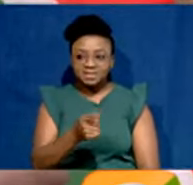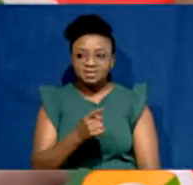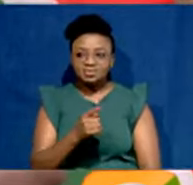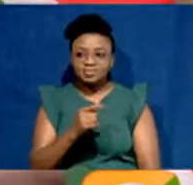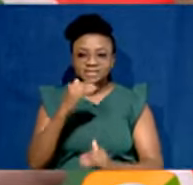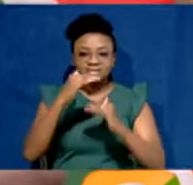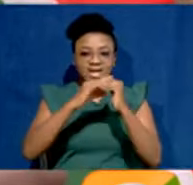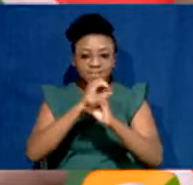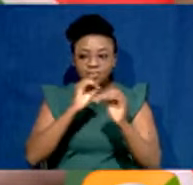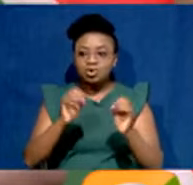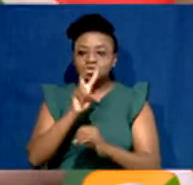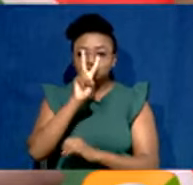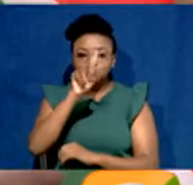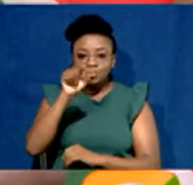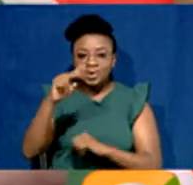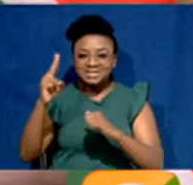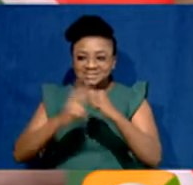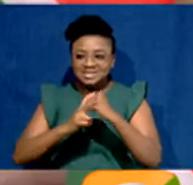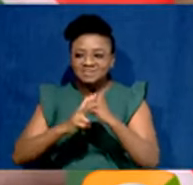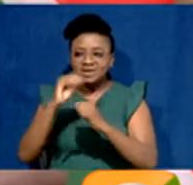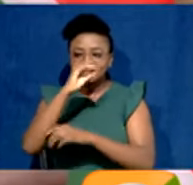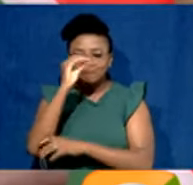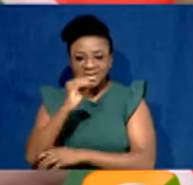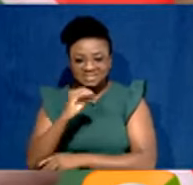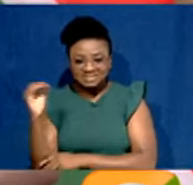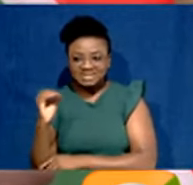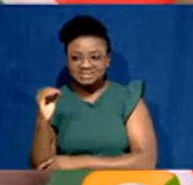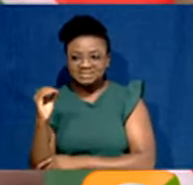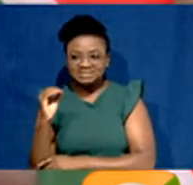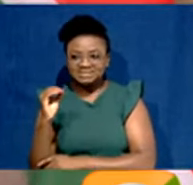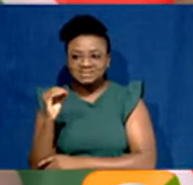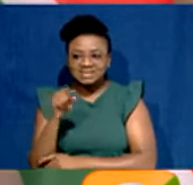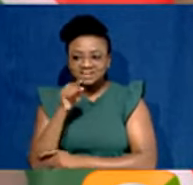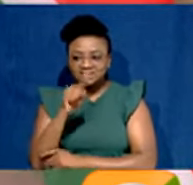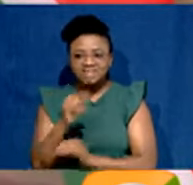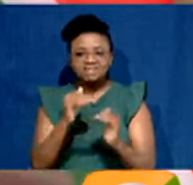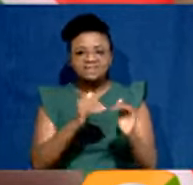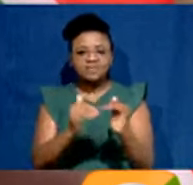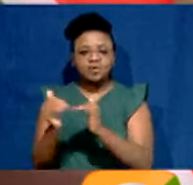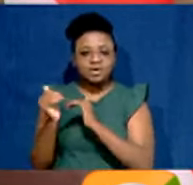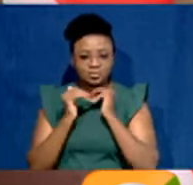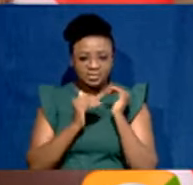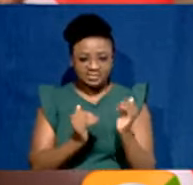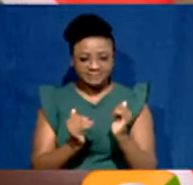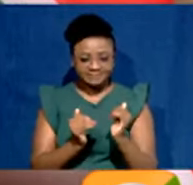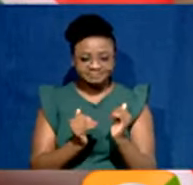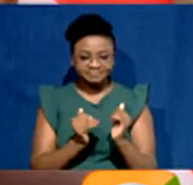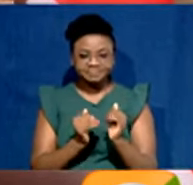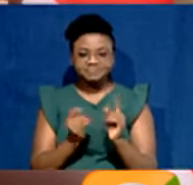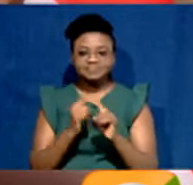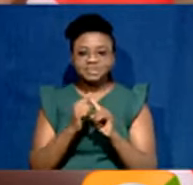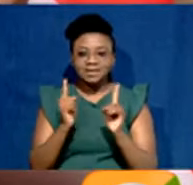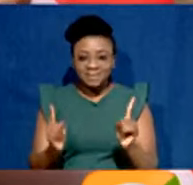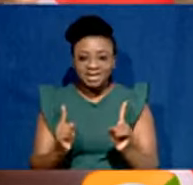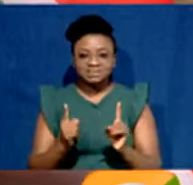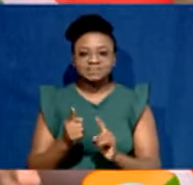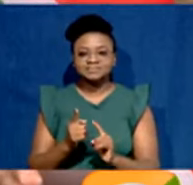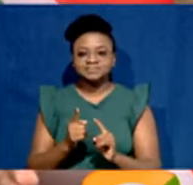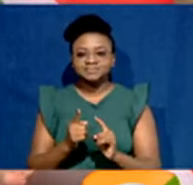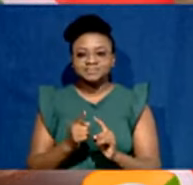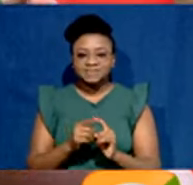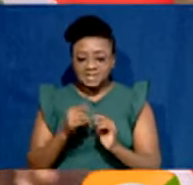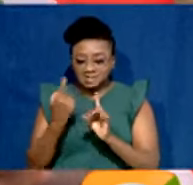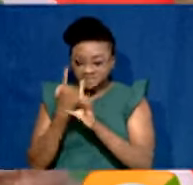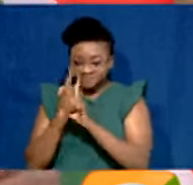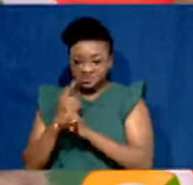you 2.7% provide equity. What will happen is we are taking the